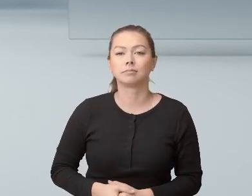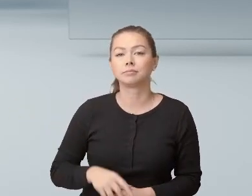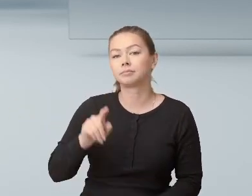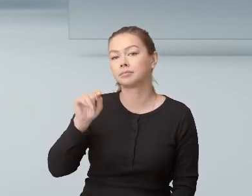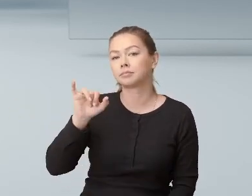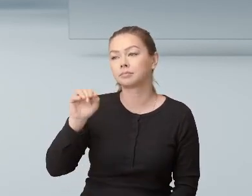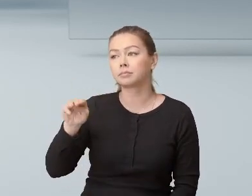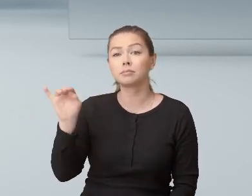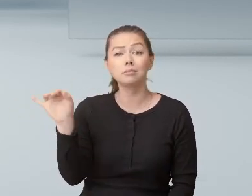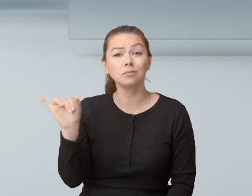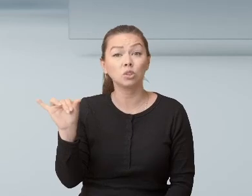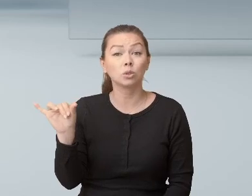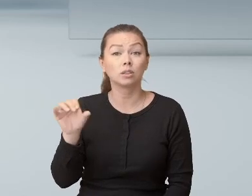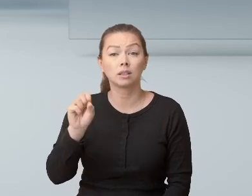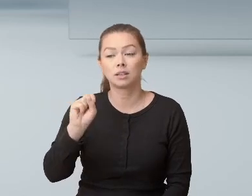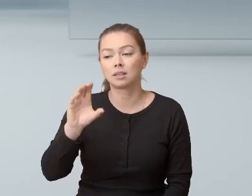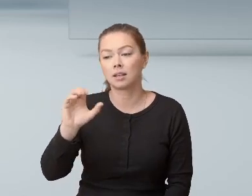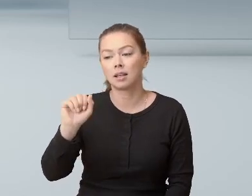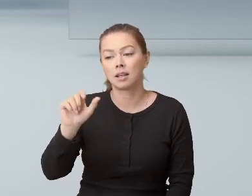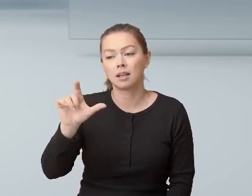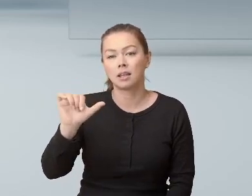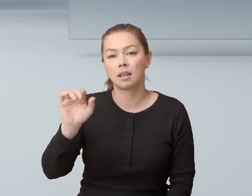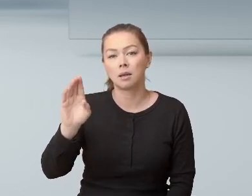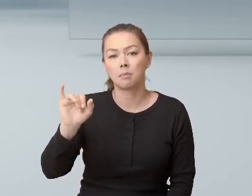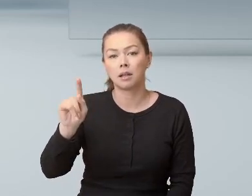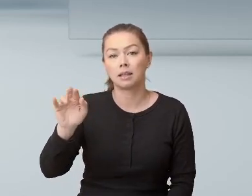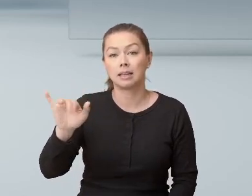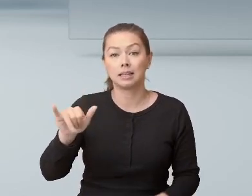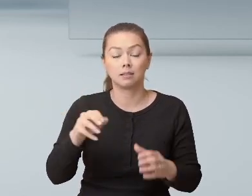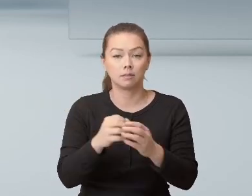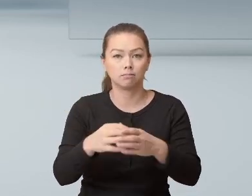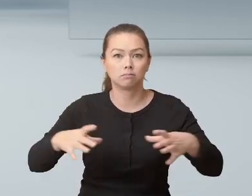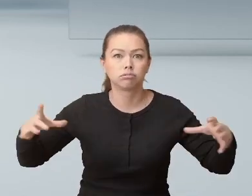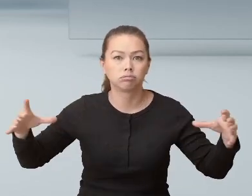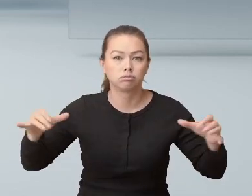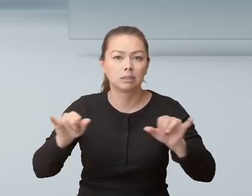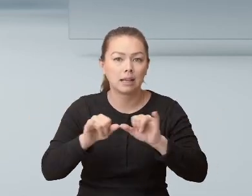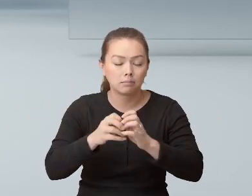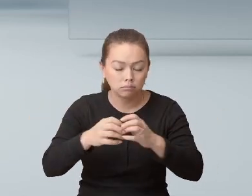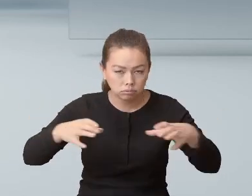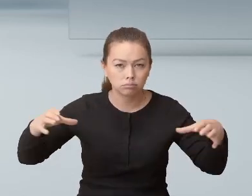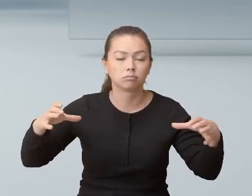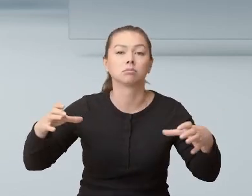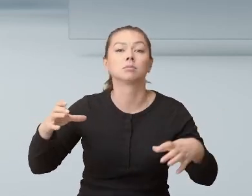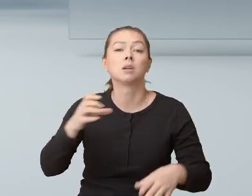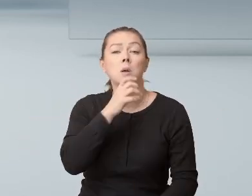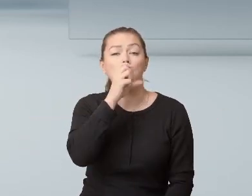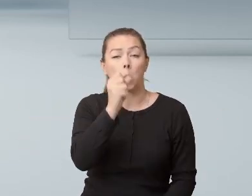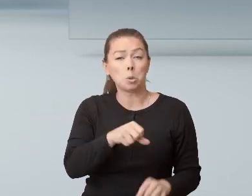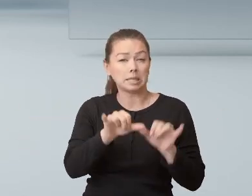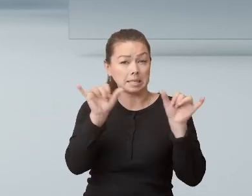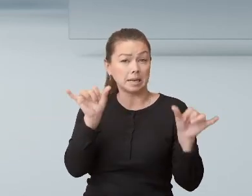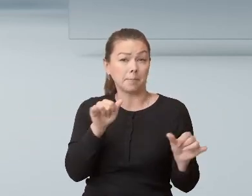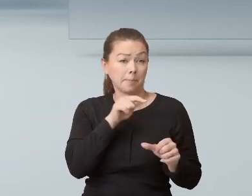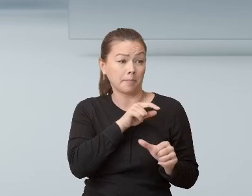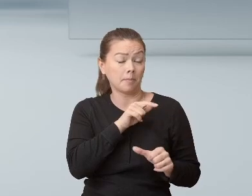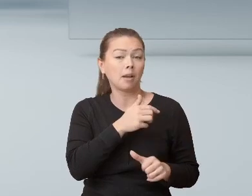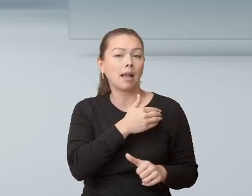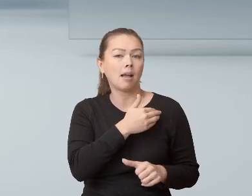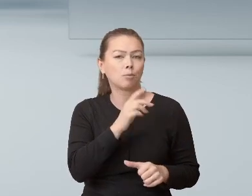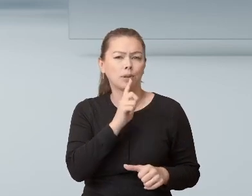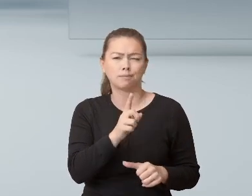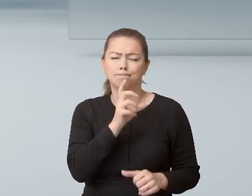understand. Legacy systems, for example, had what would now be considered archaic ways of doing integrations between other